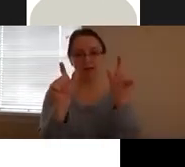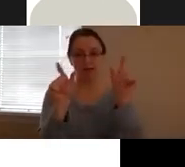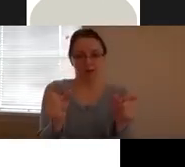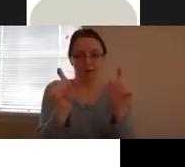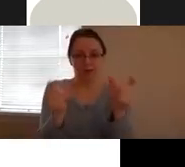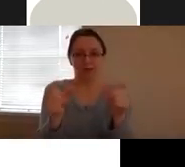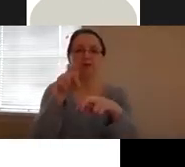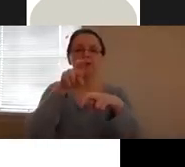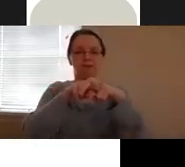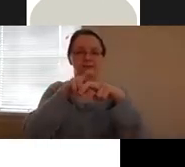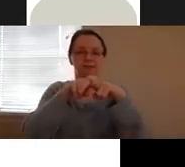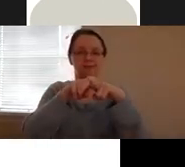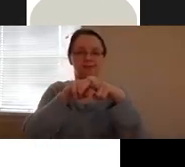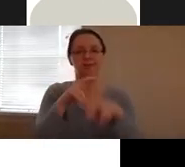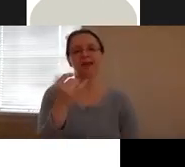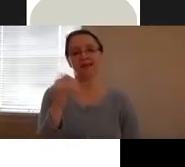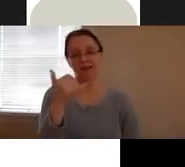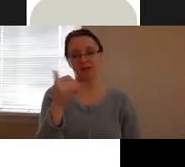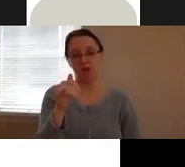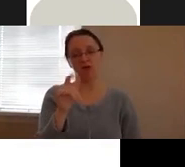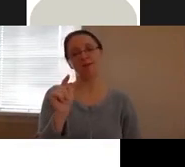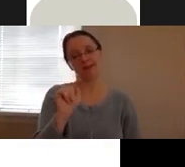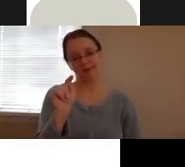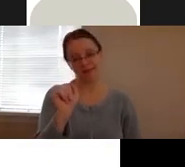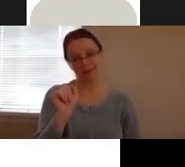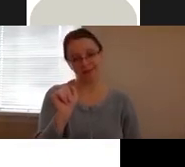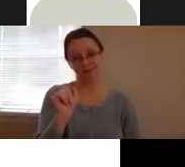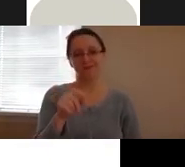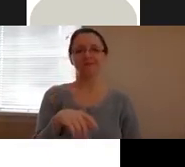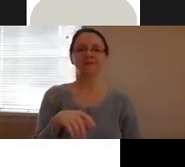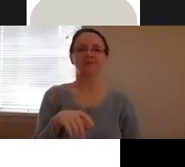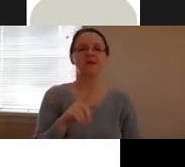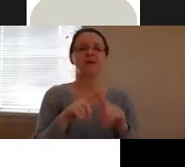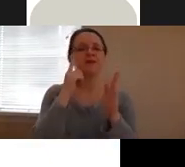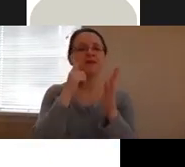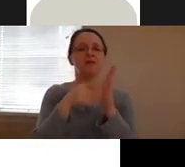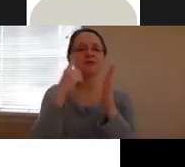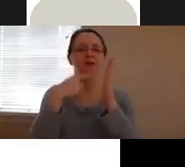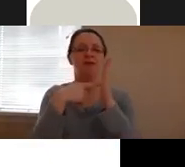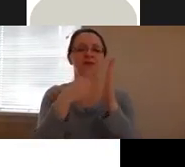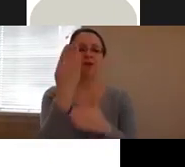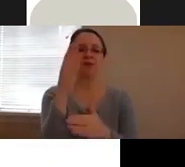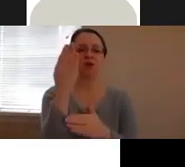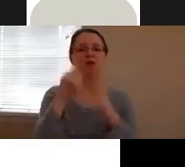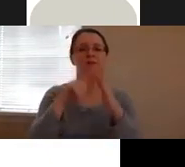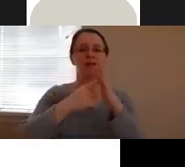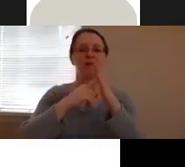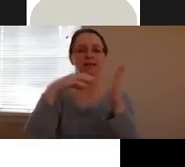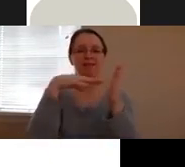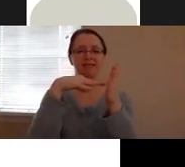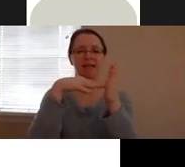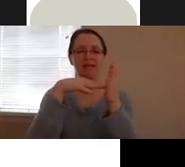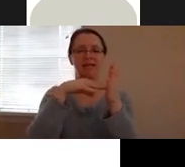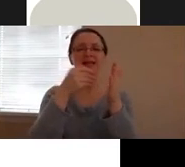on a chair, and there is yellow, which refers to the bathroom. But if you see, for example, the blue at the beginning of the study here near